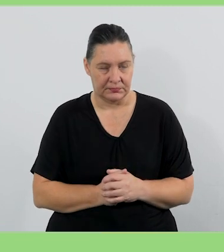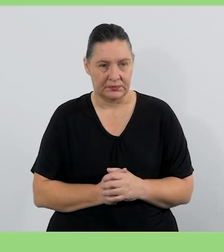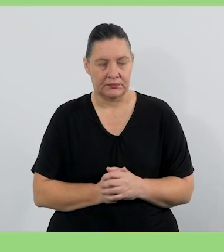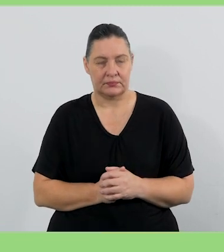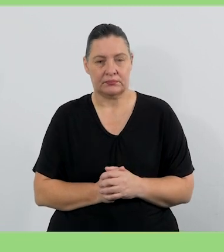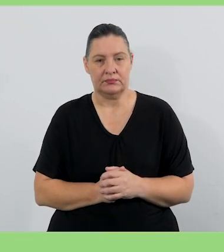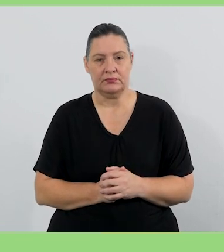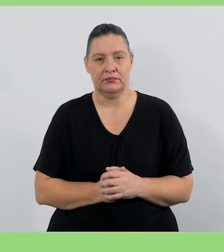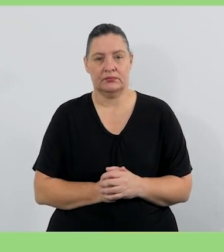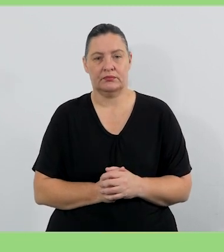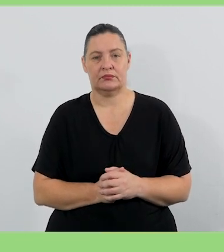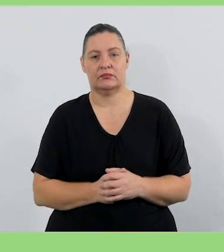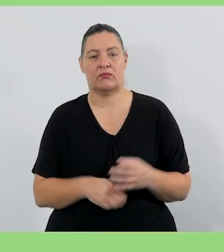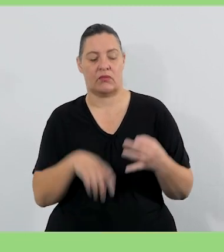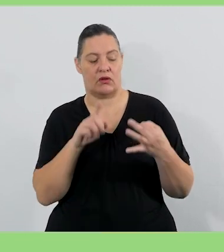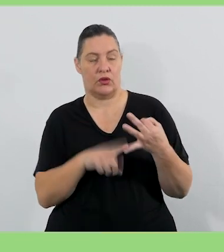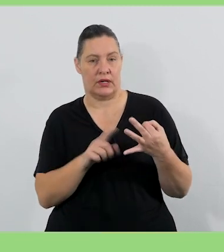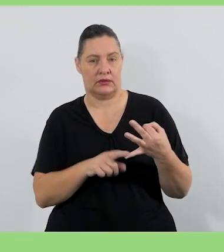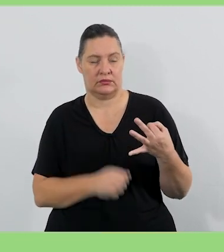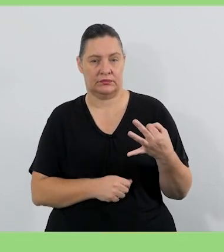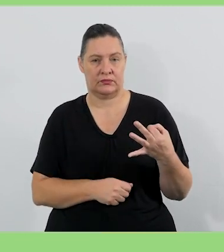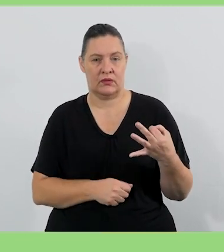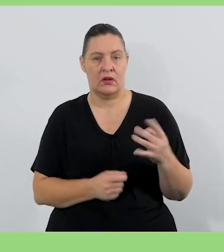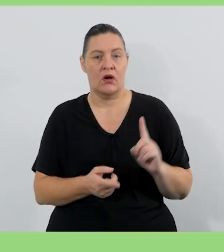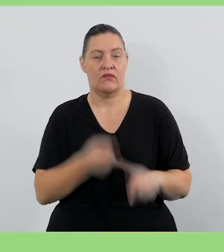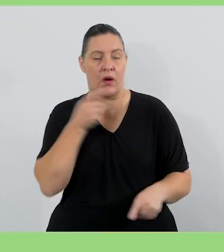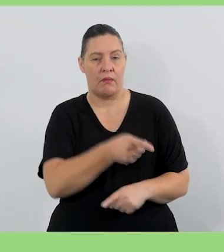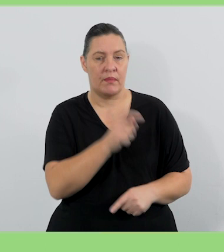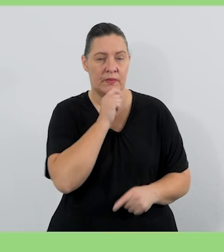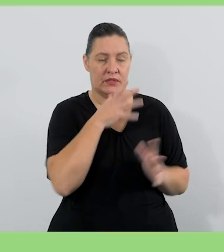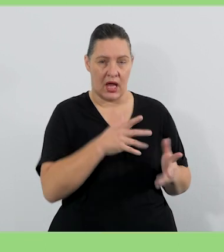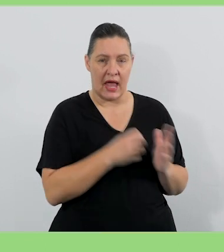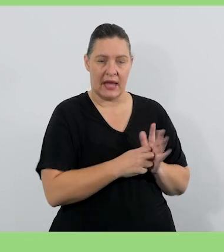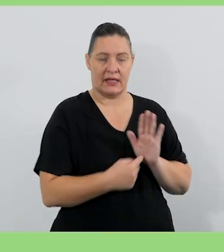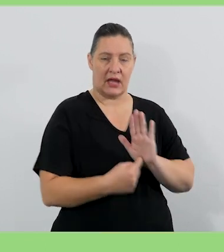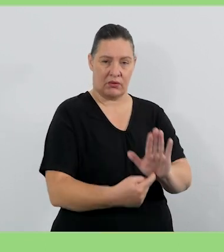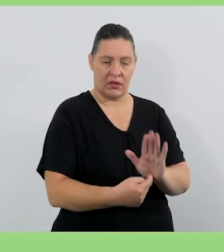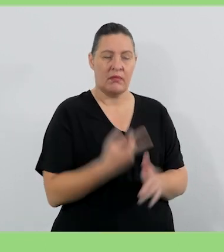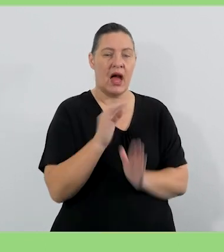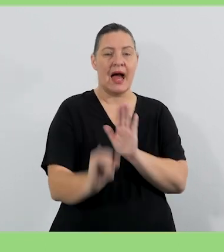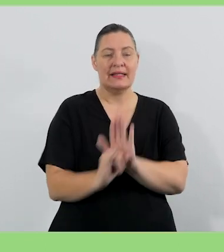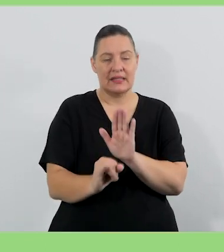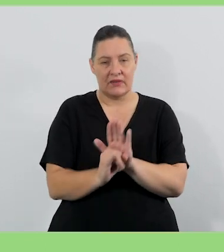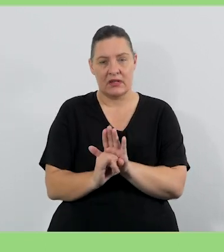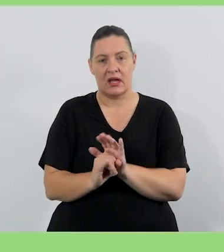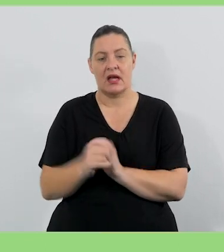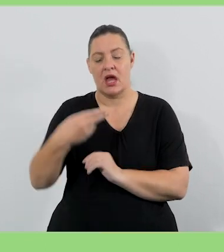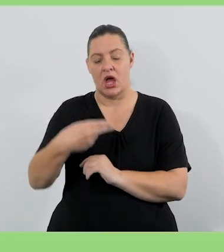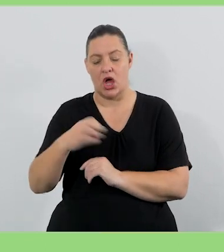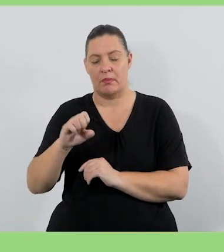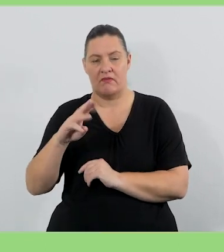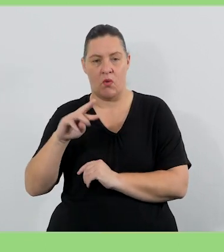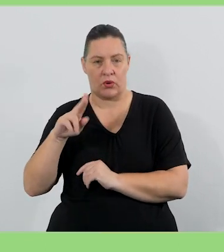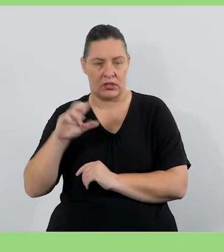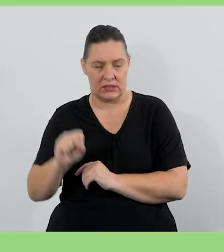one. Right, number 3, from the consumers in the diagram, identify the